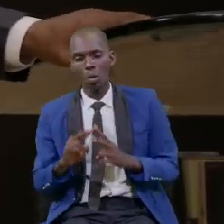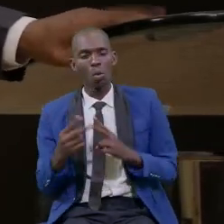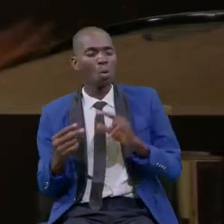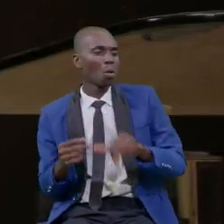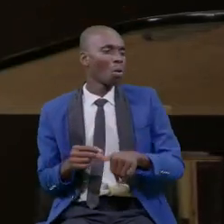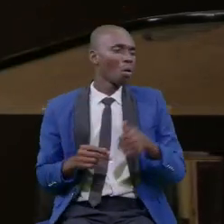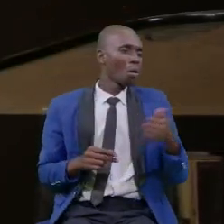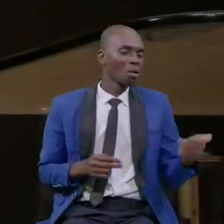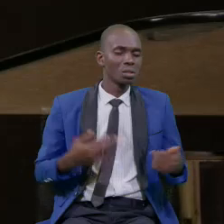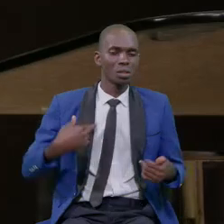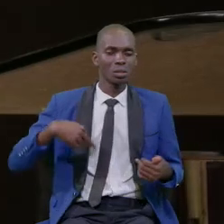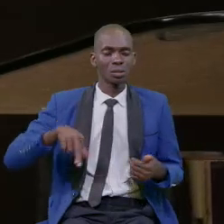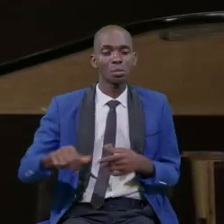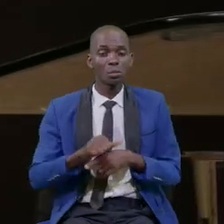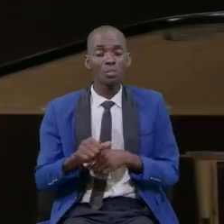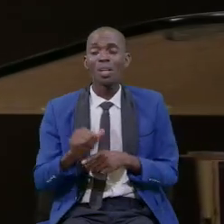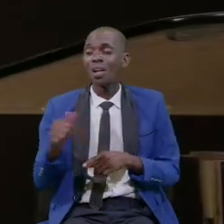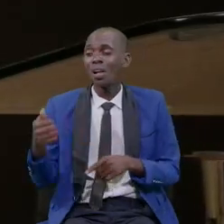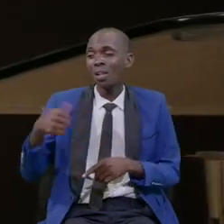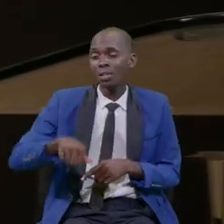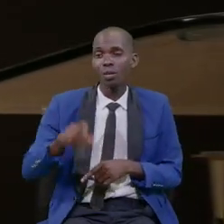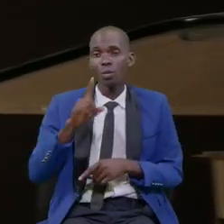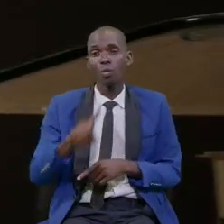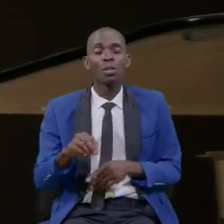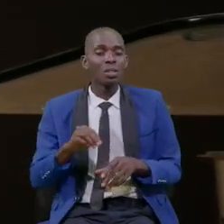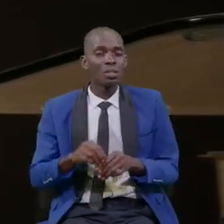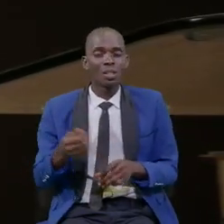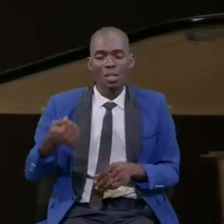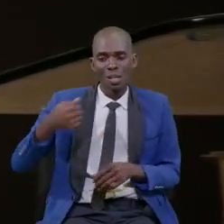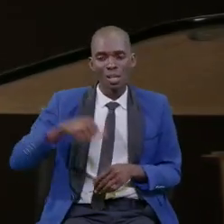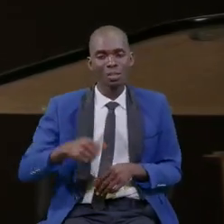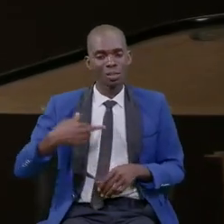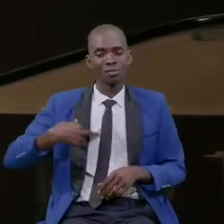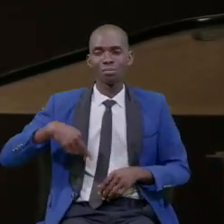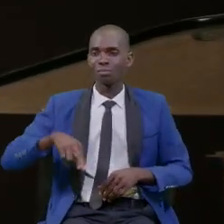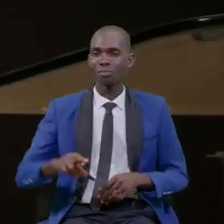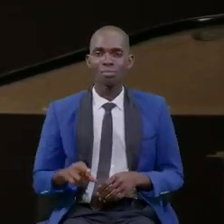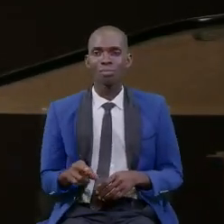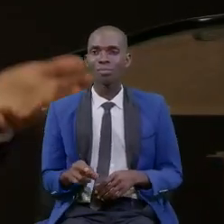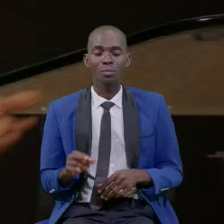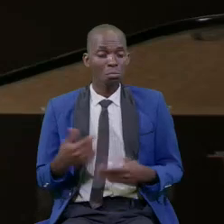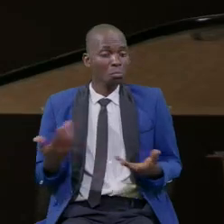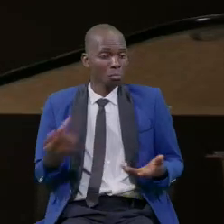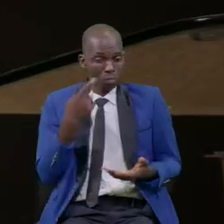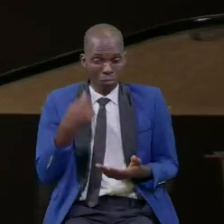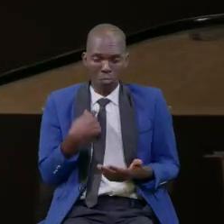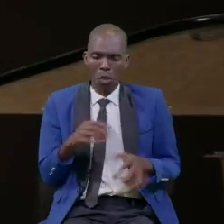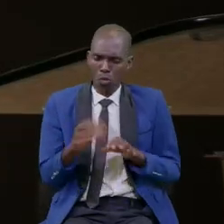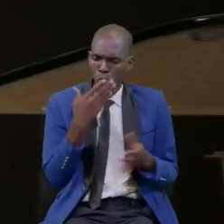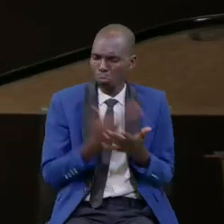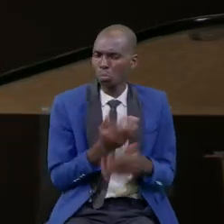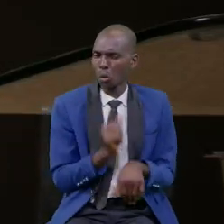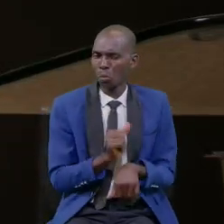that other religion, anyone in any religion, you know, I'm doing good work, I'm doing this, I'm doing